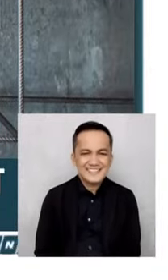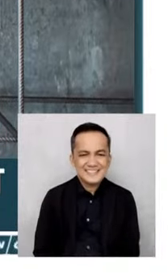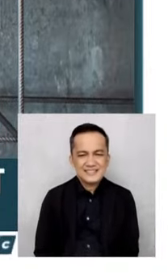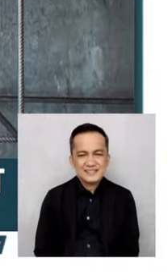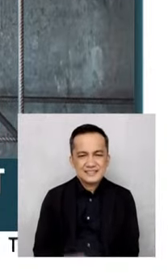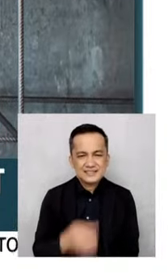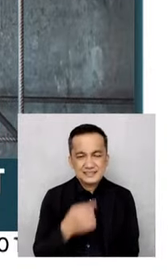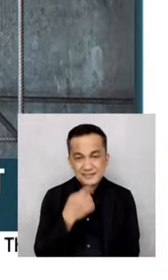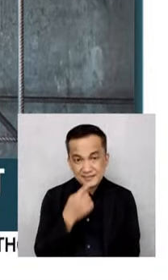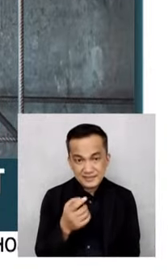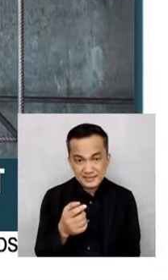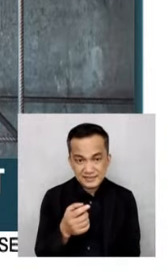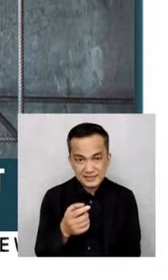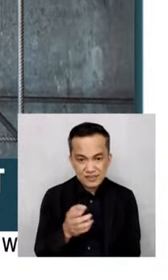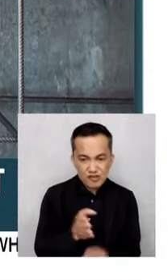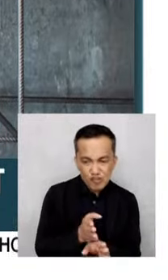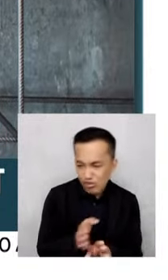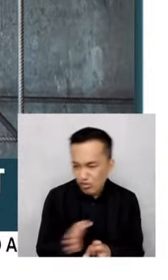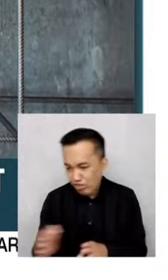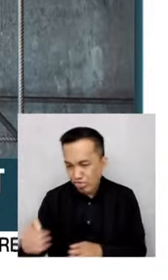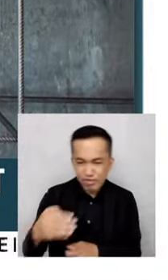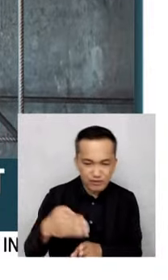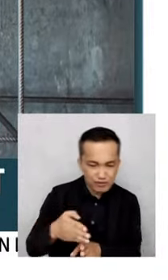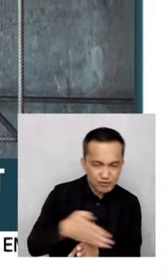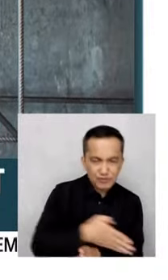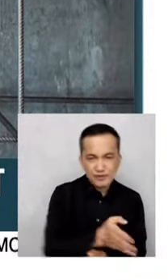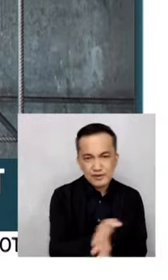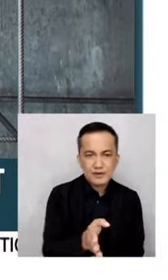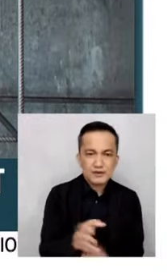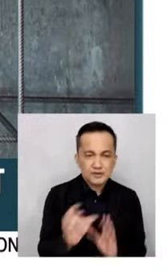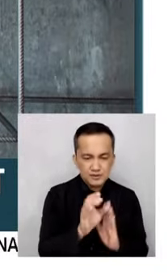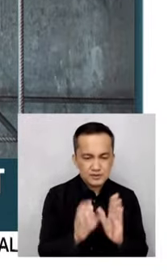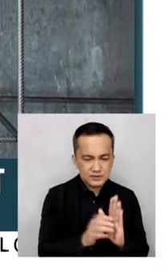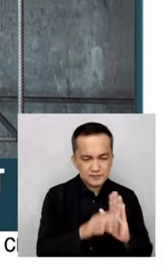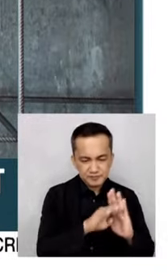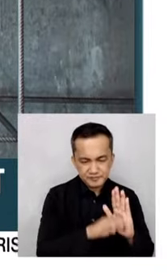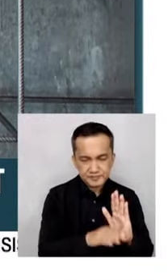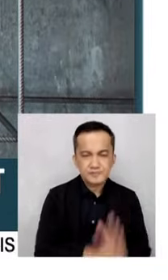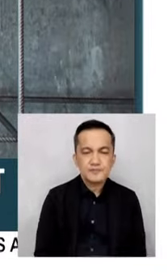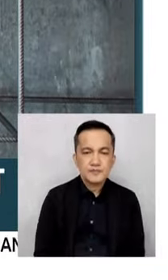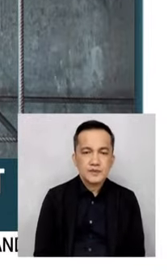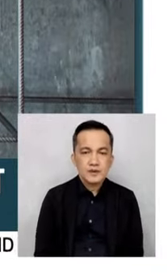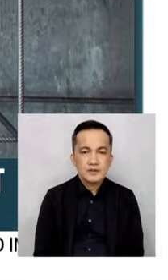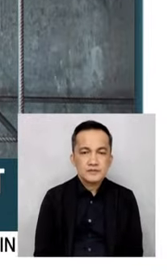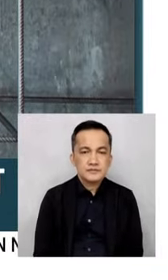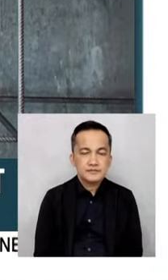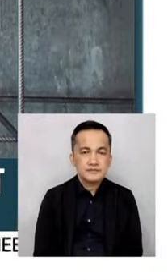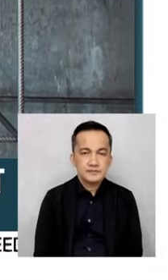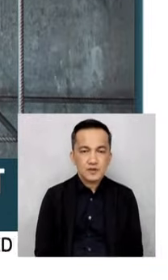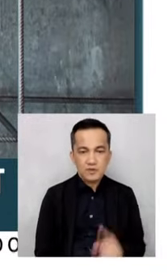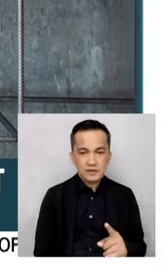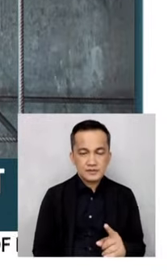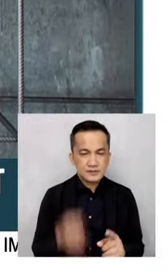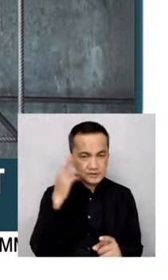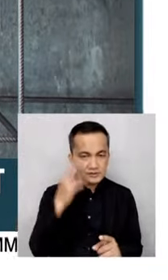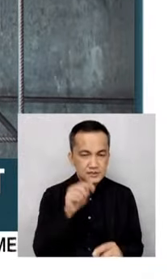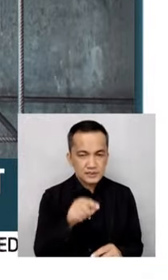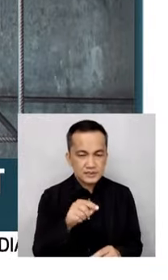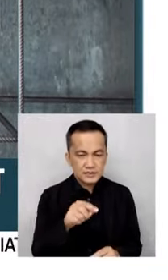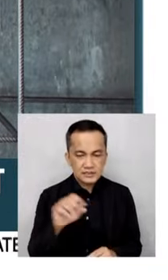to get around the constitutional provisions. Mm. But one factor there is that because Shell and Chevron had